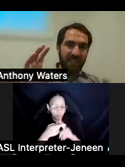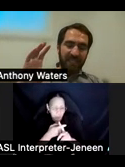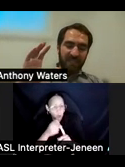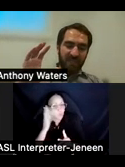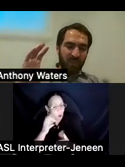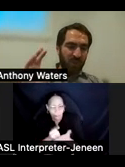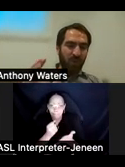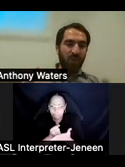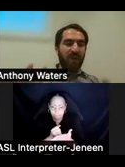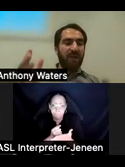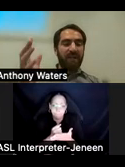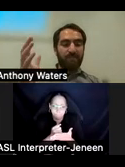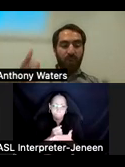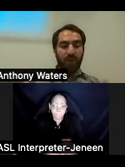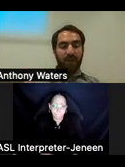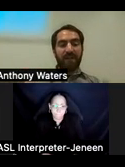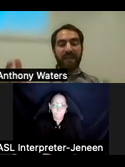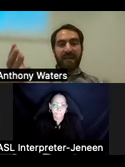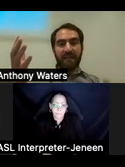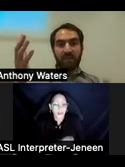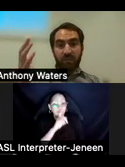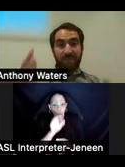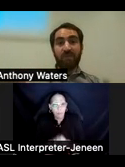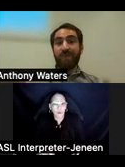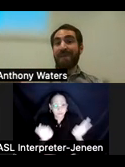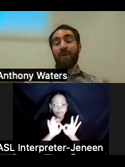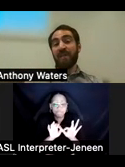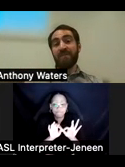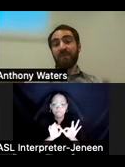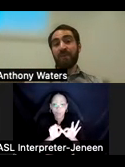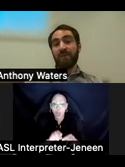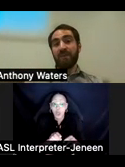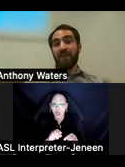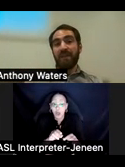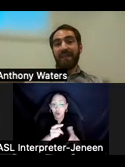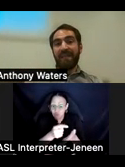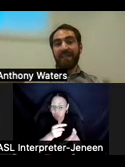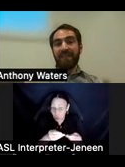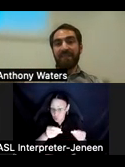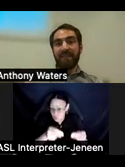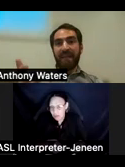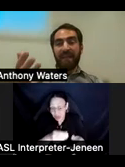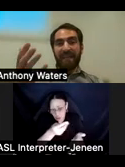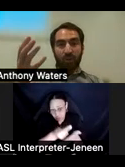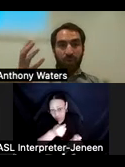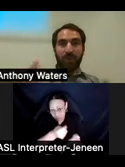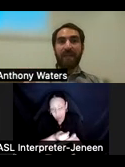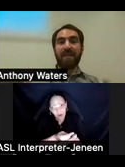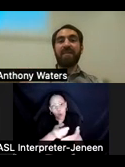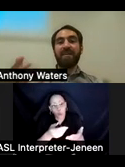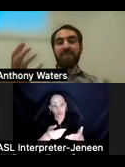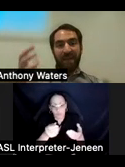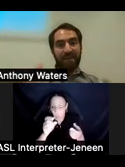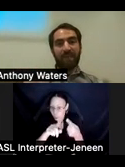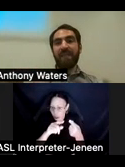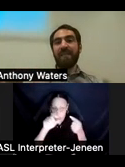It's so important that treatment, whenever possible, is